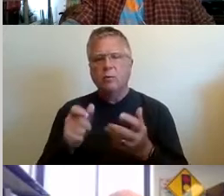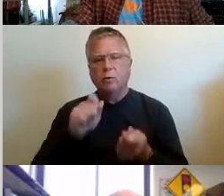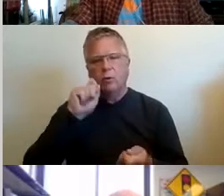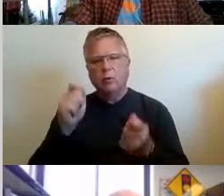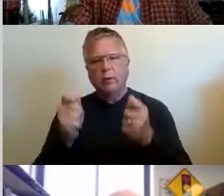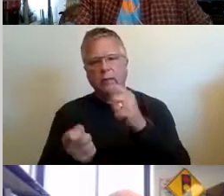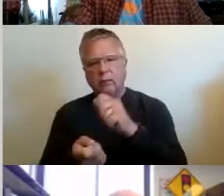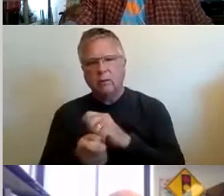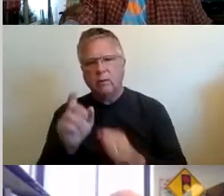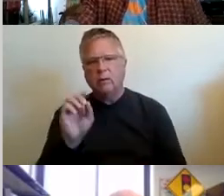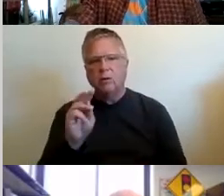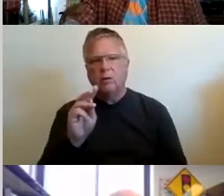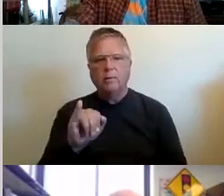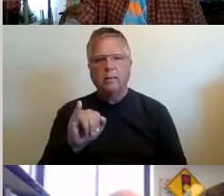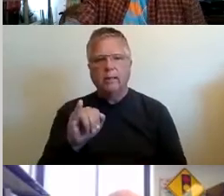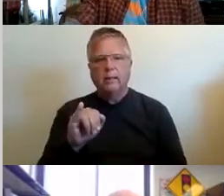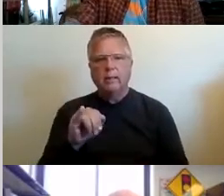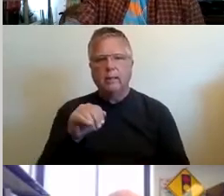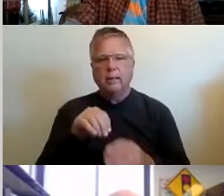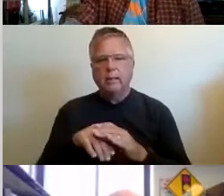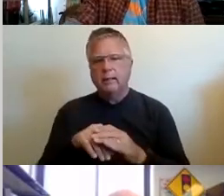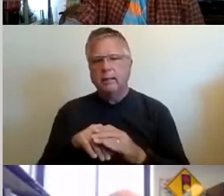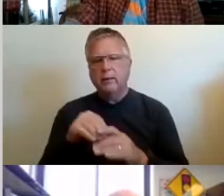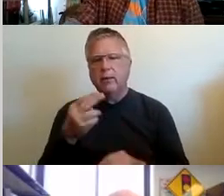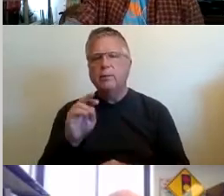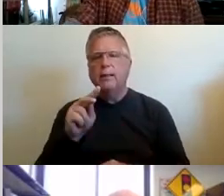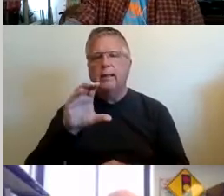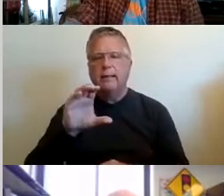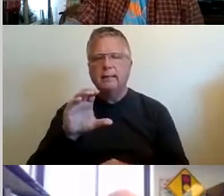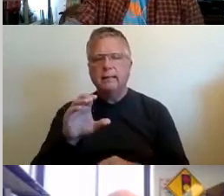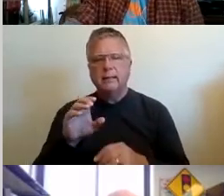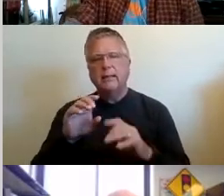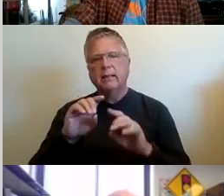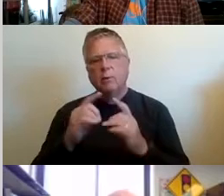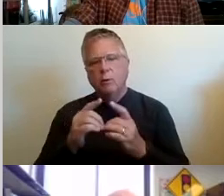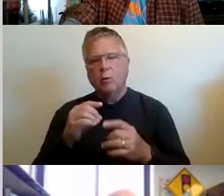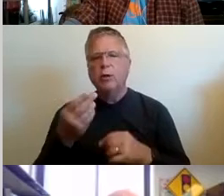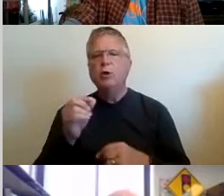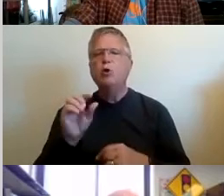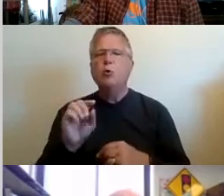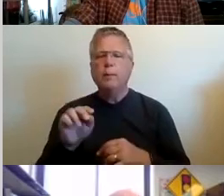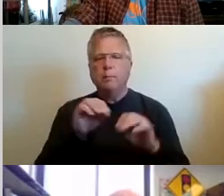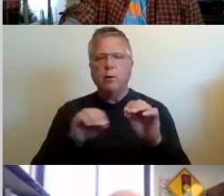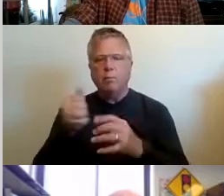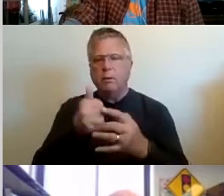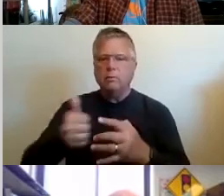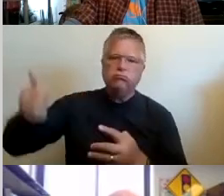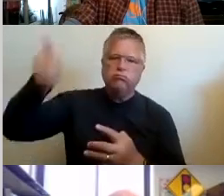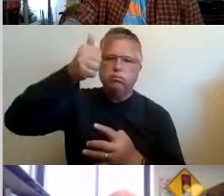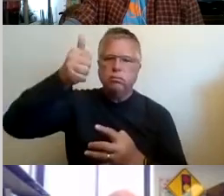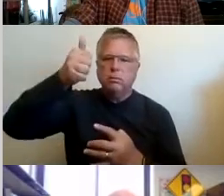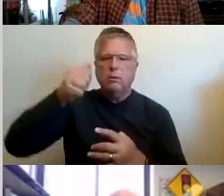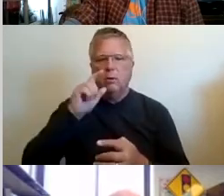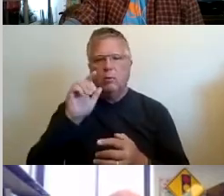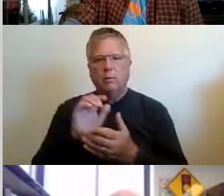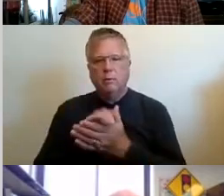into an agile and humanistic department where human mobility will come first. We want to believe that